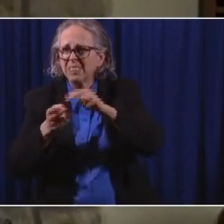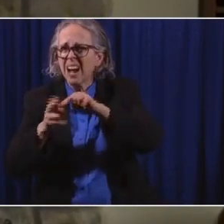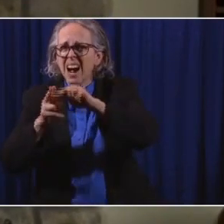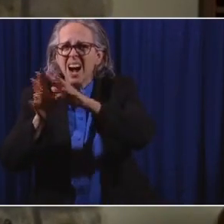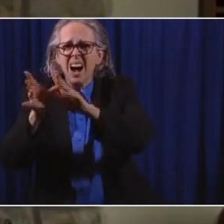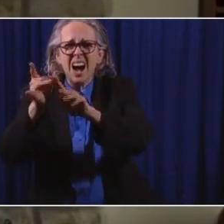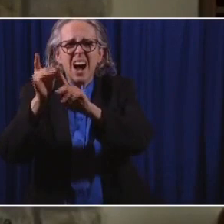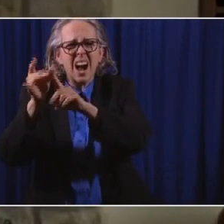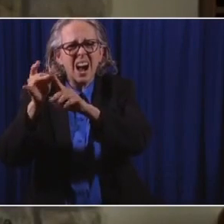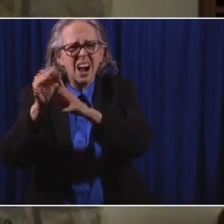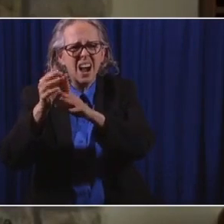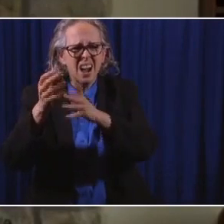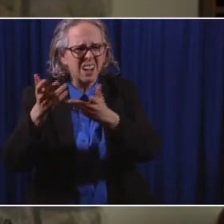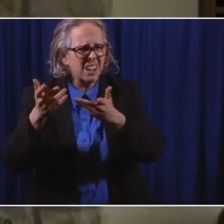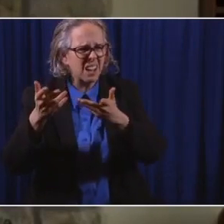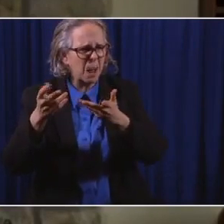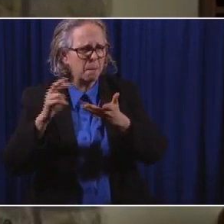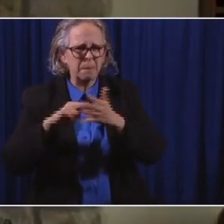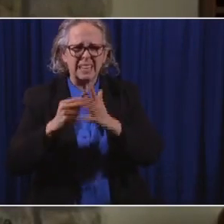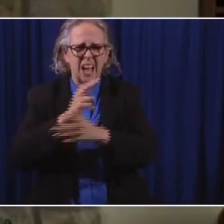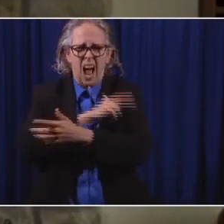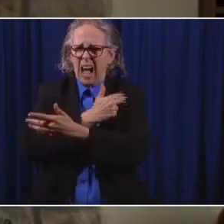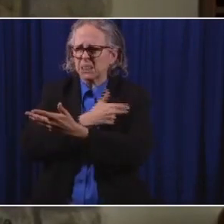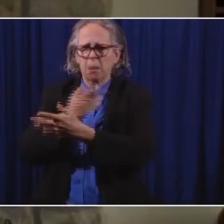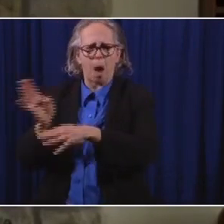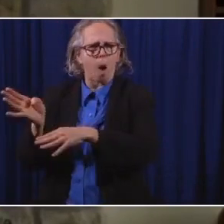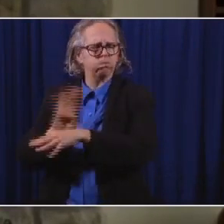hospitalizations go up and we continue to see deaths.